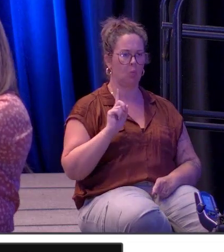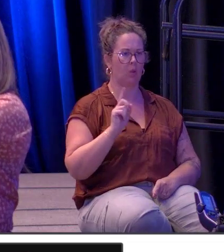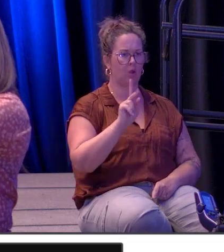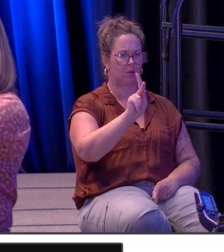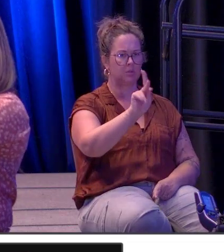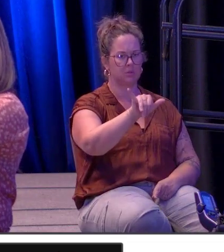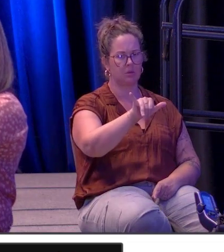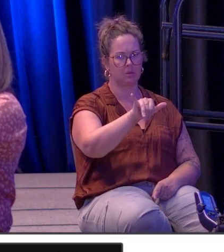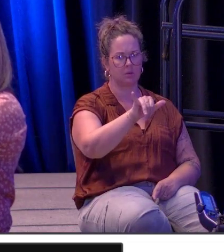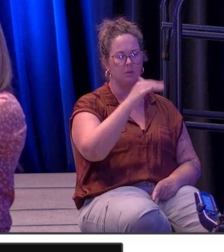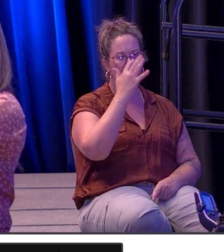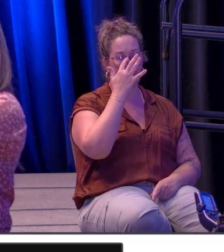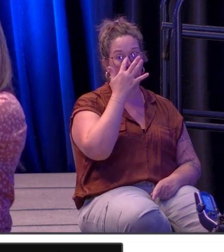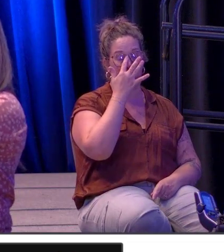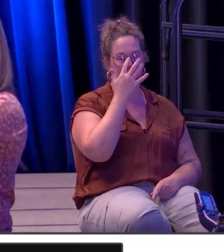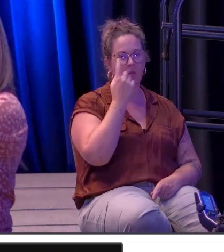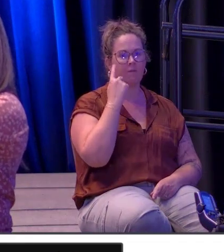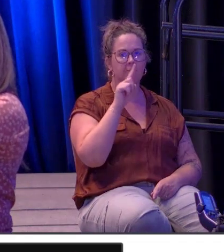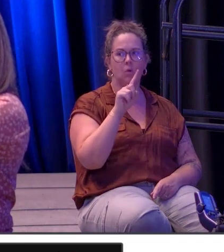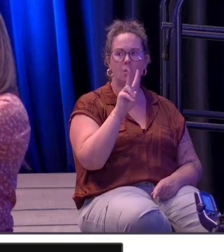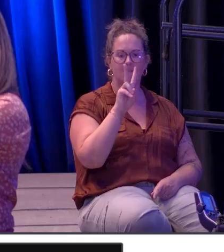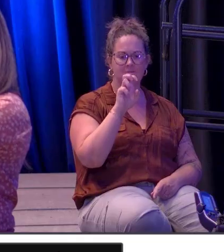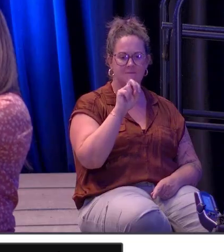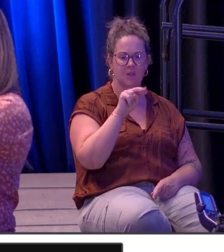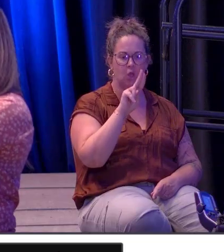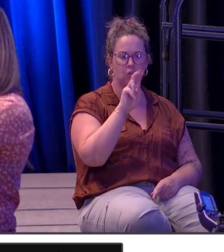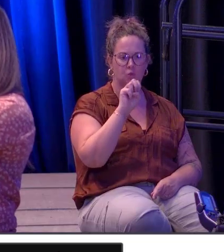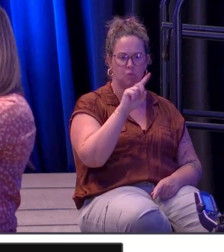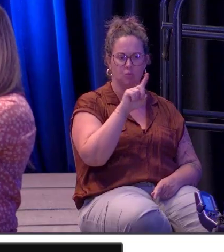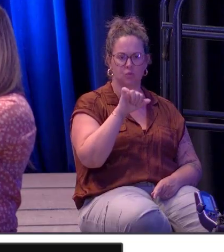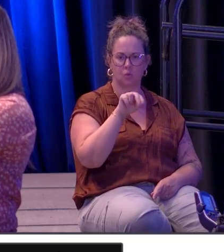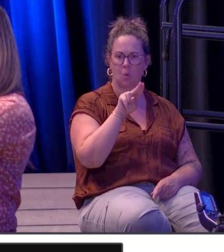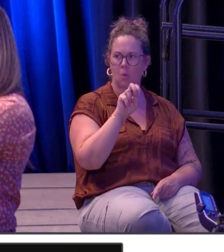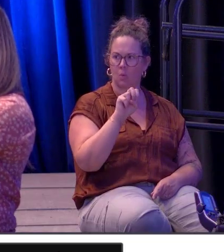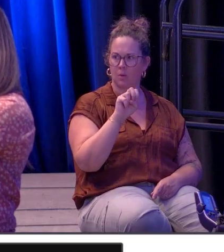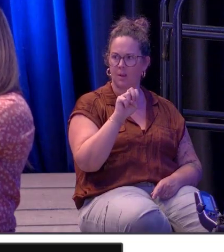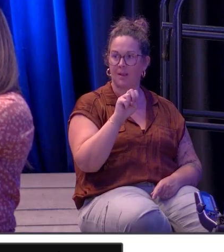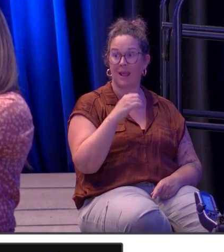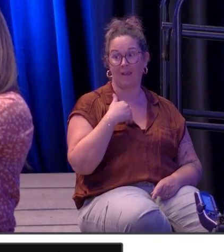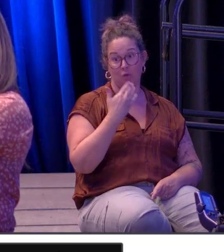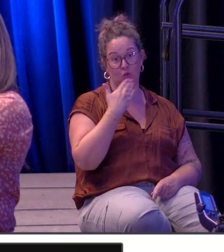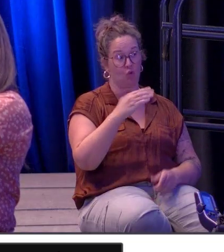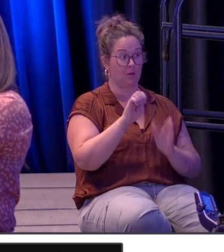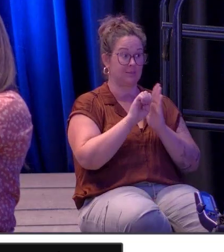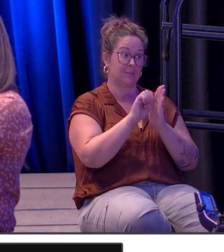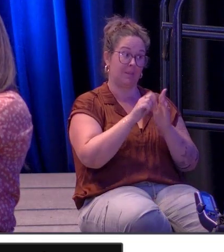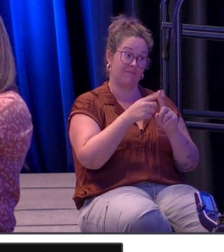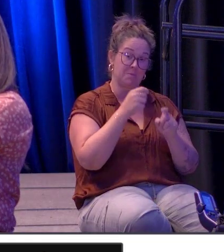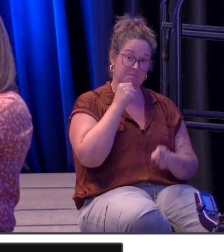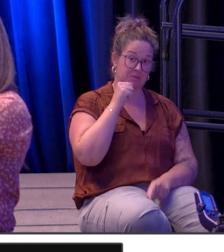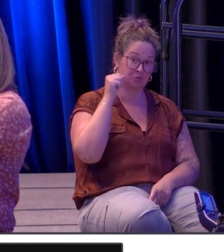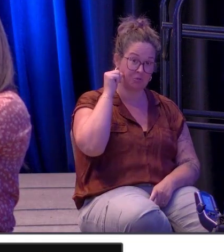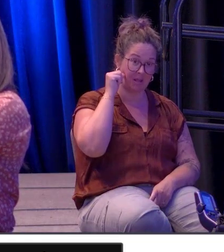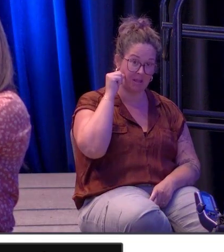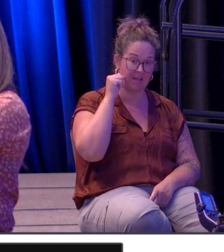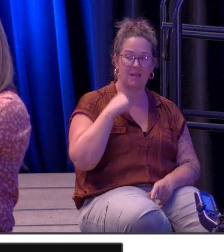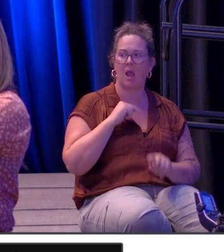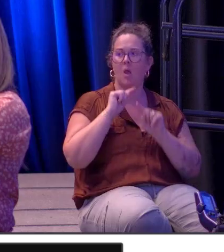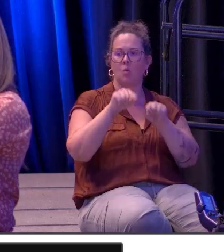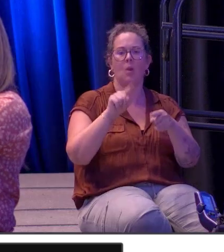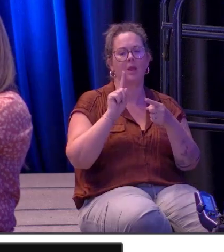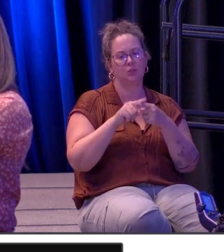So for the venue zone, I have a good example of what happened yesterday. Yesterday, I went to this karaoke